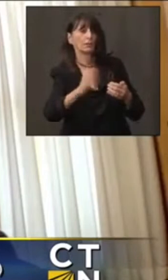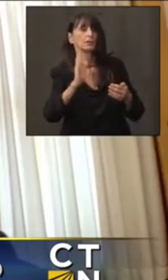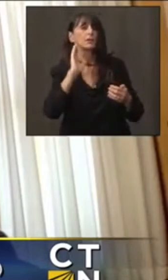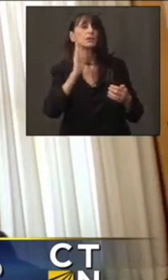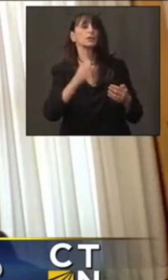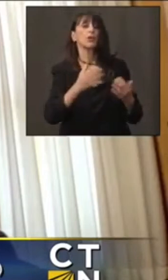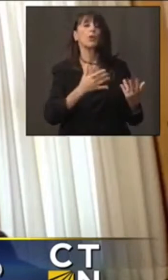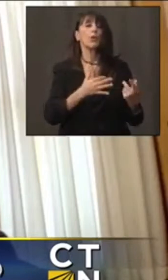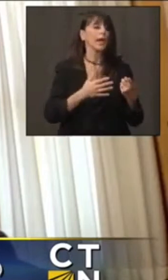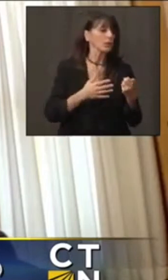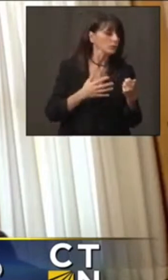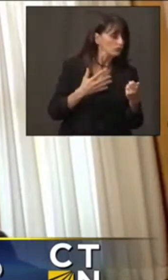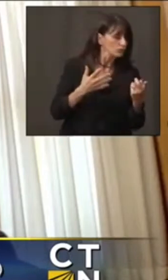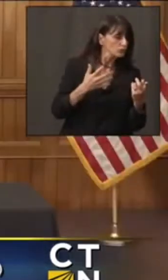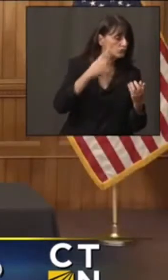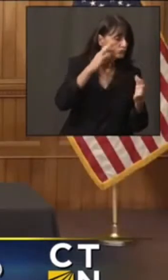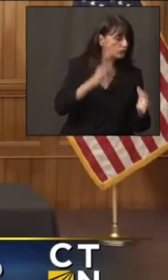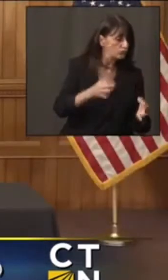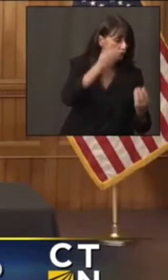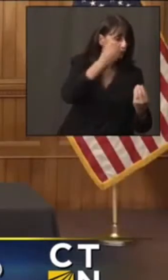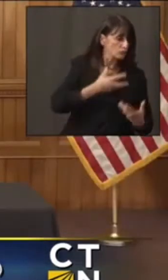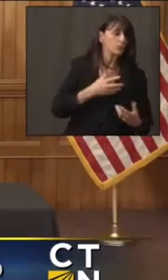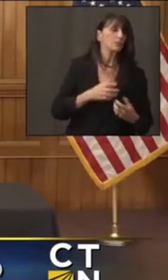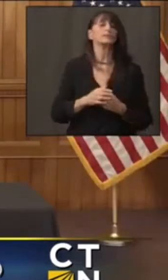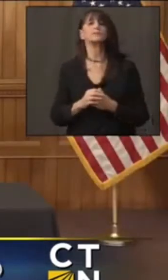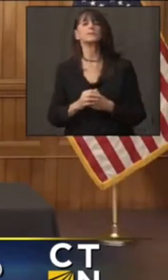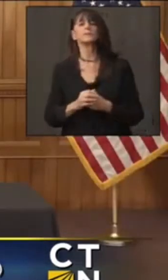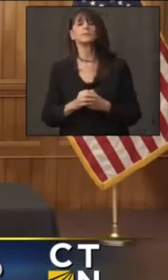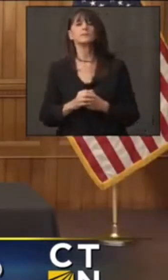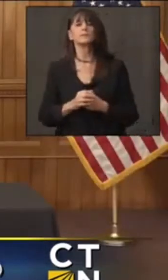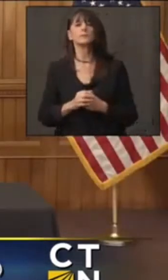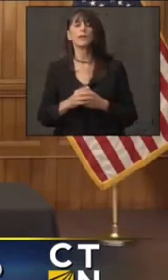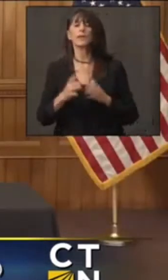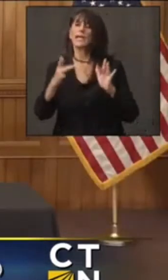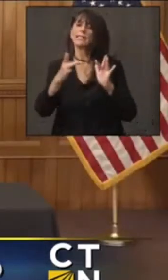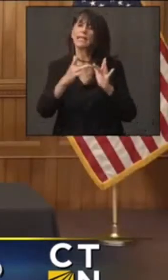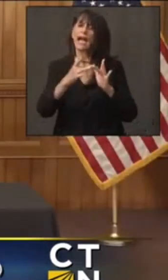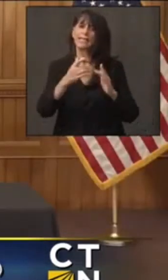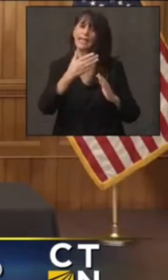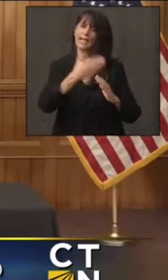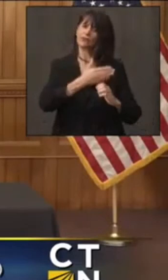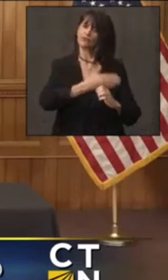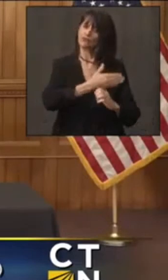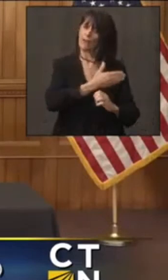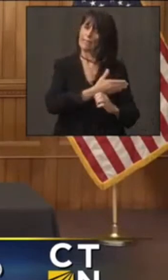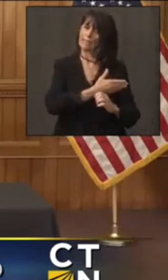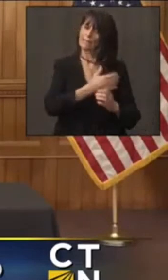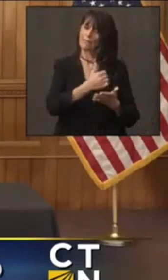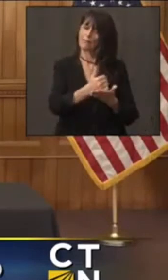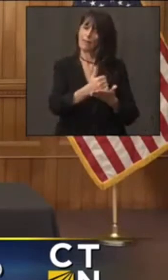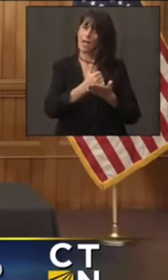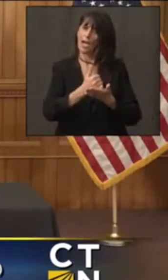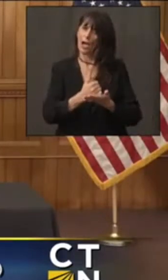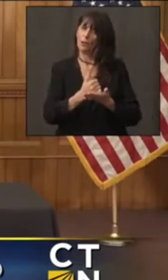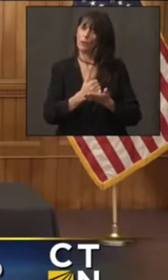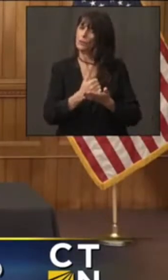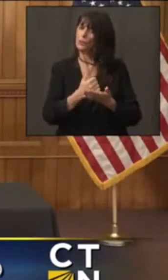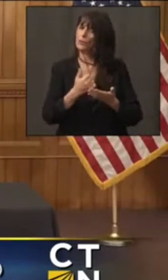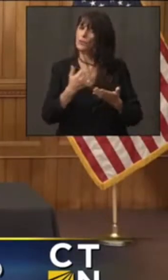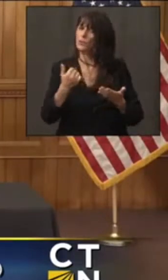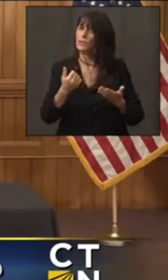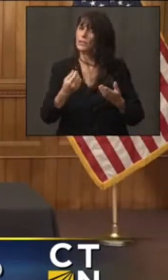guidance. Has the contact tracing giving you any indication as to causes